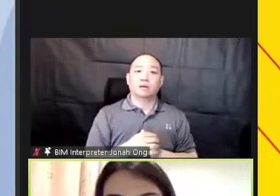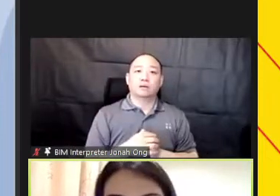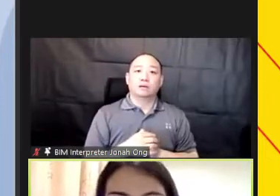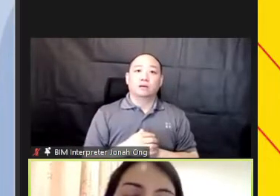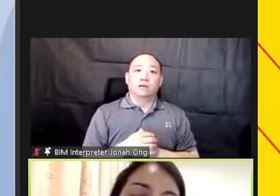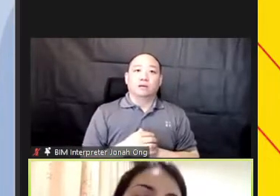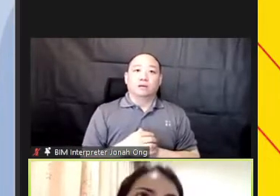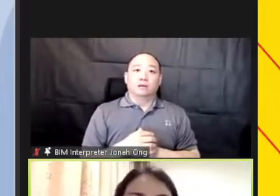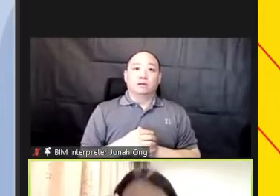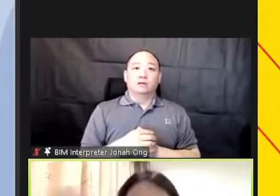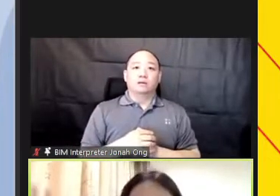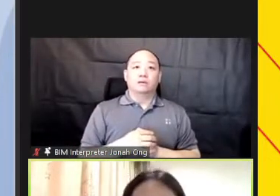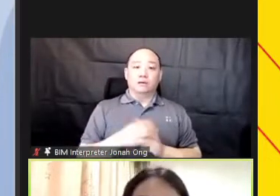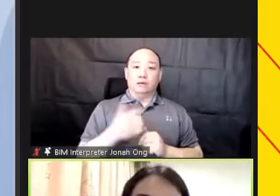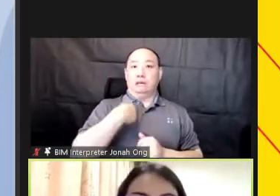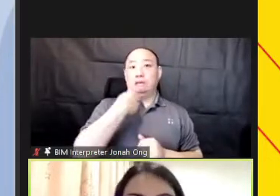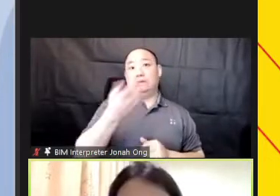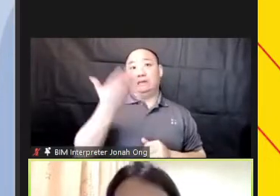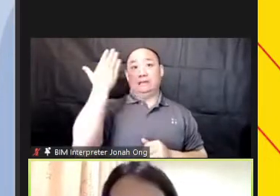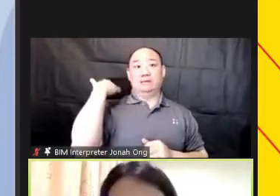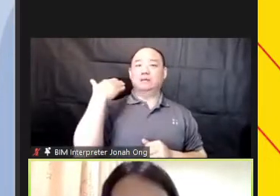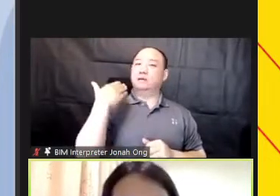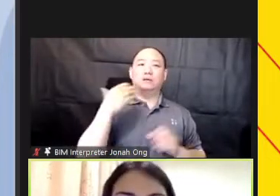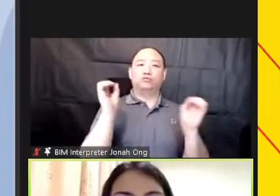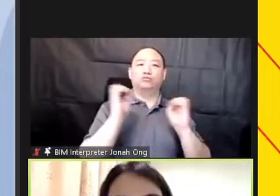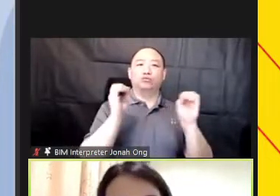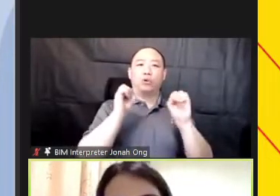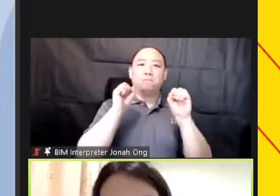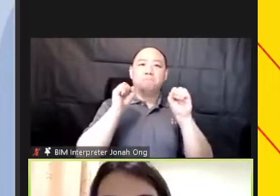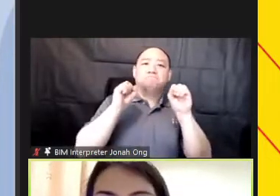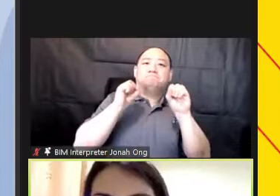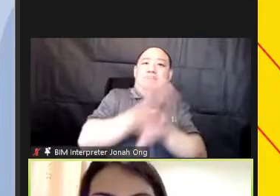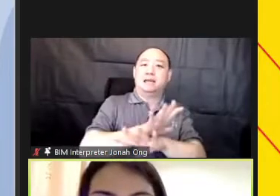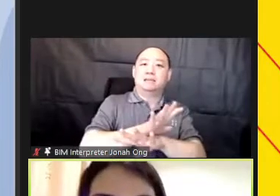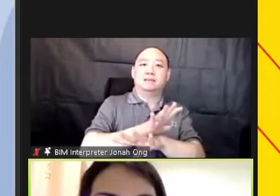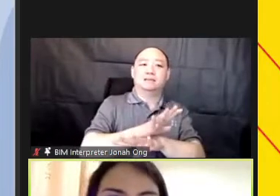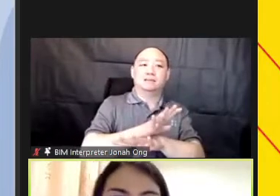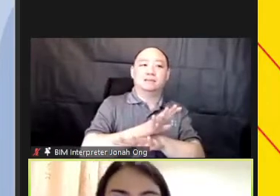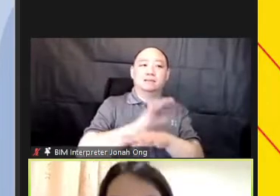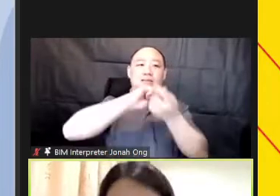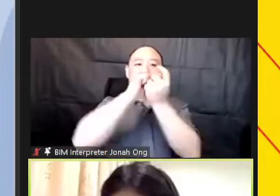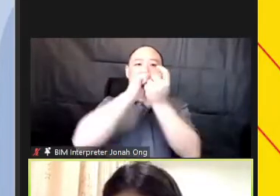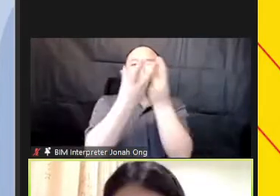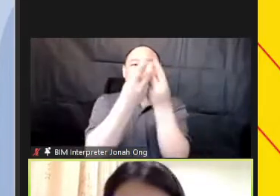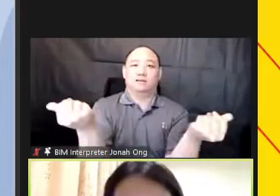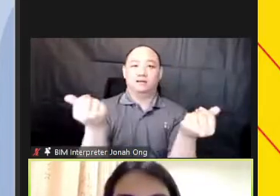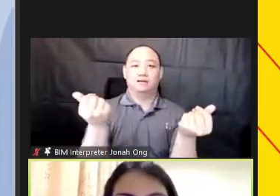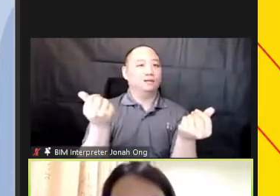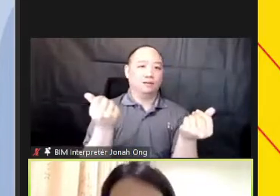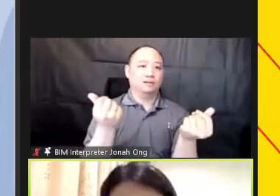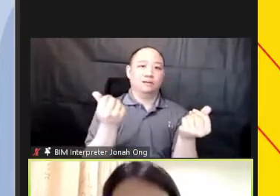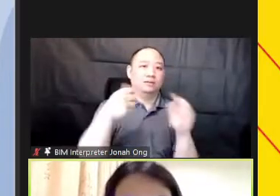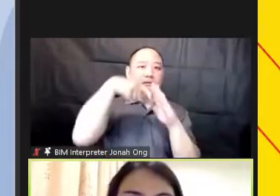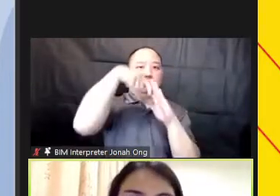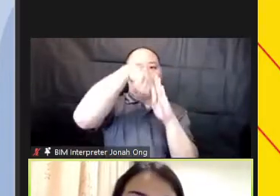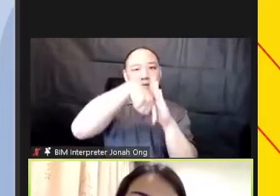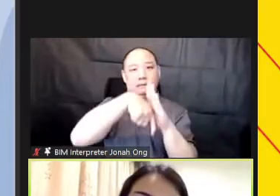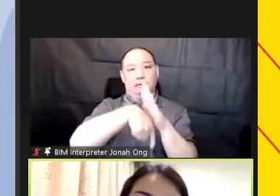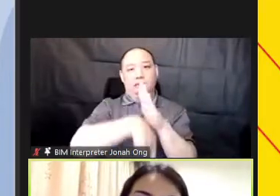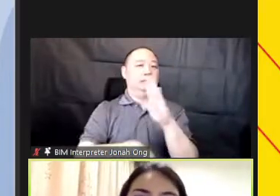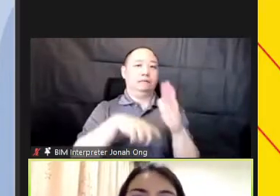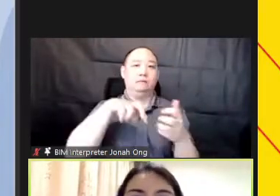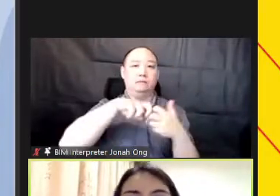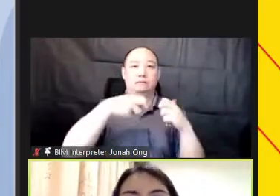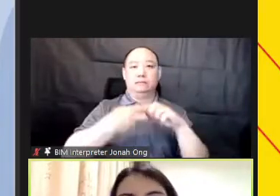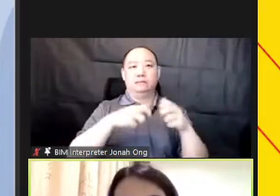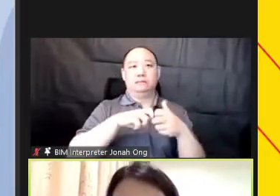like I said just now, right, there's no magic bullet, because a lot of these problems are what we call very wicked problems, right? So it's very deep set, it's very inbuilt in the